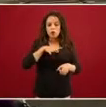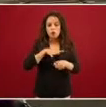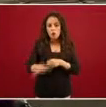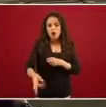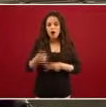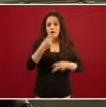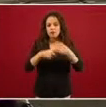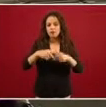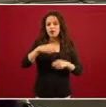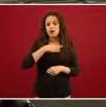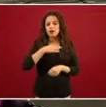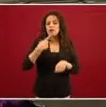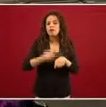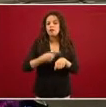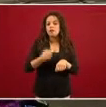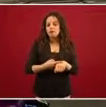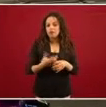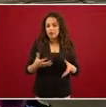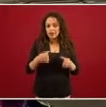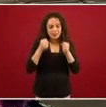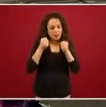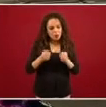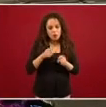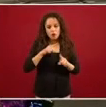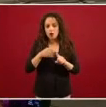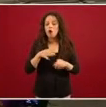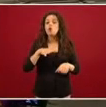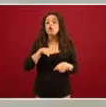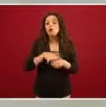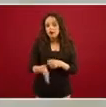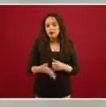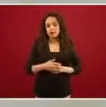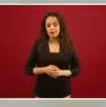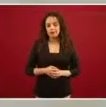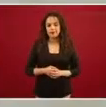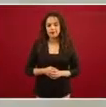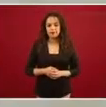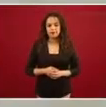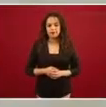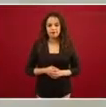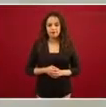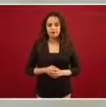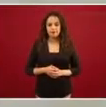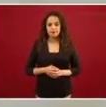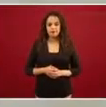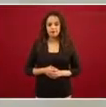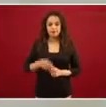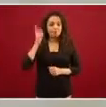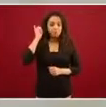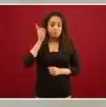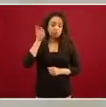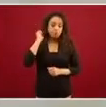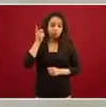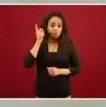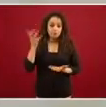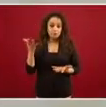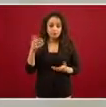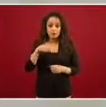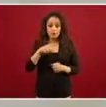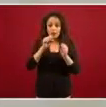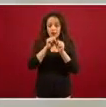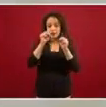which microorganism was to blame for this infection. So this is a very